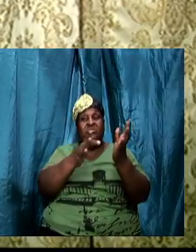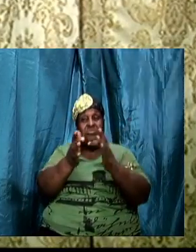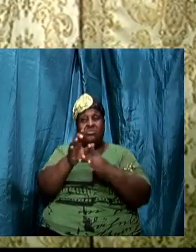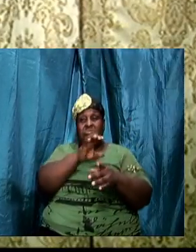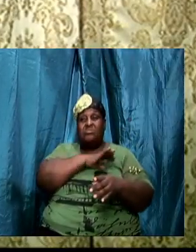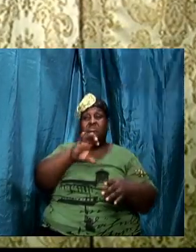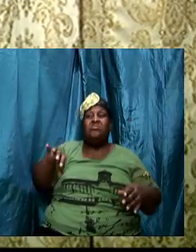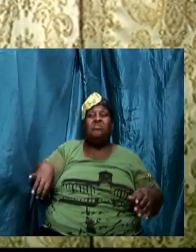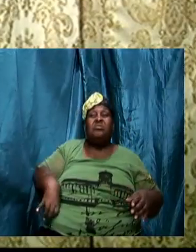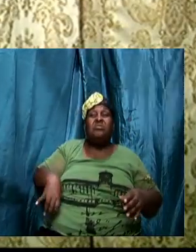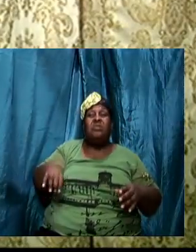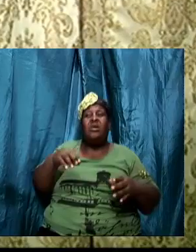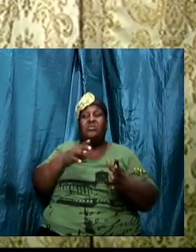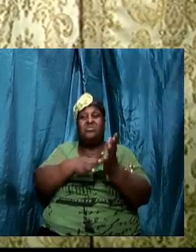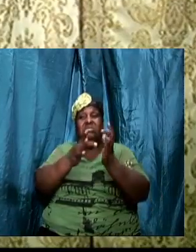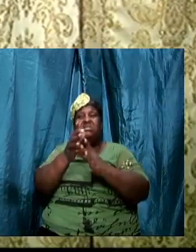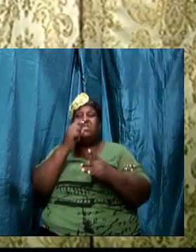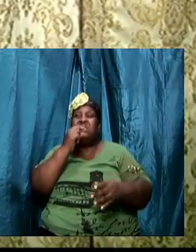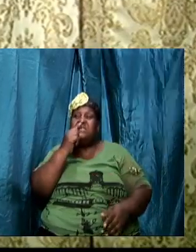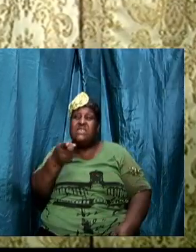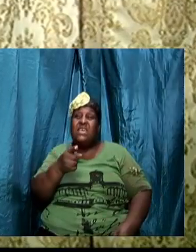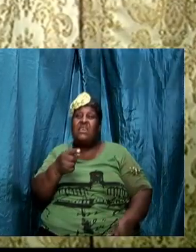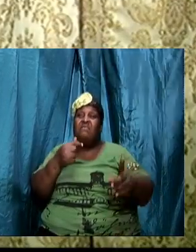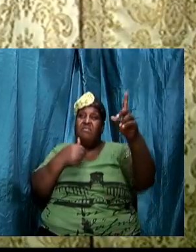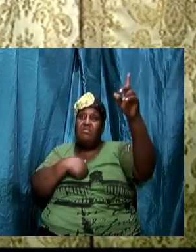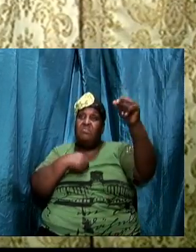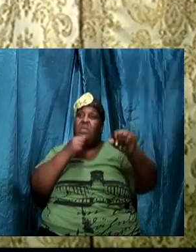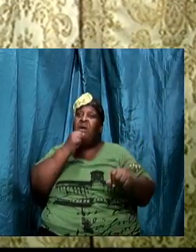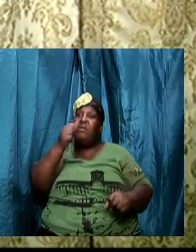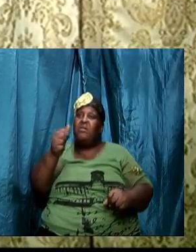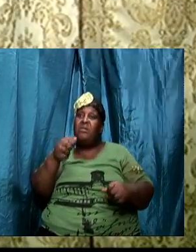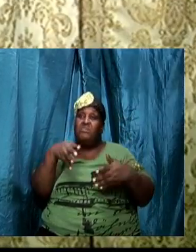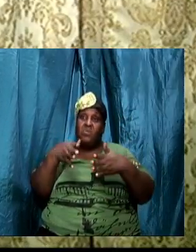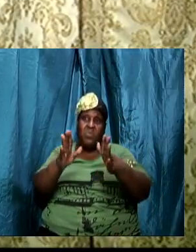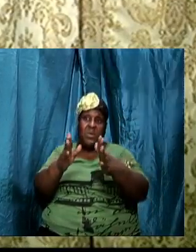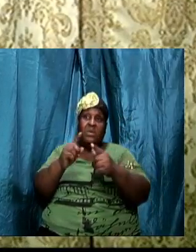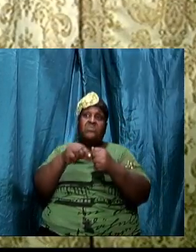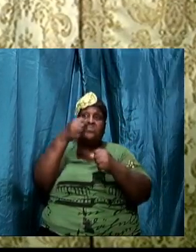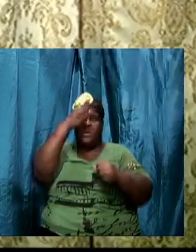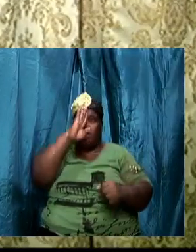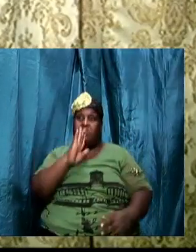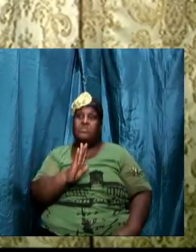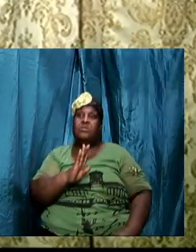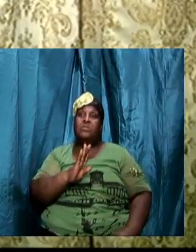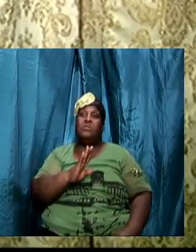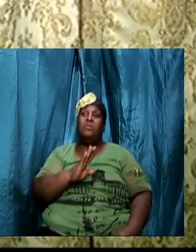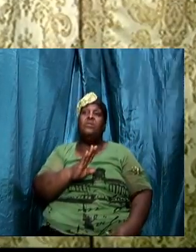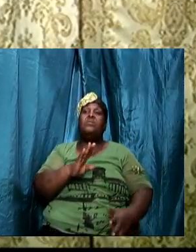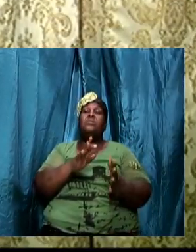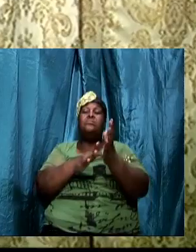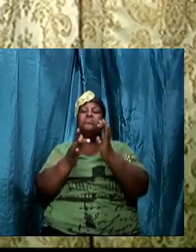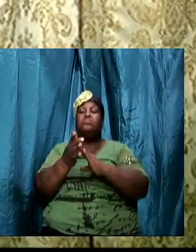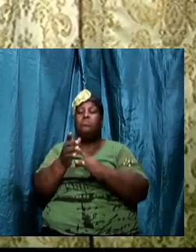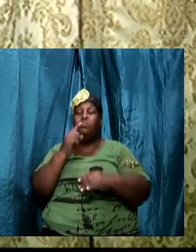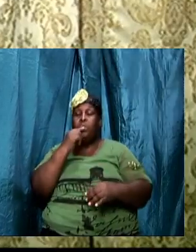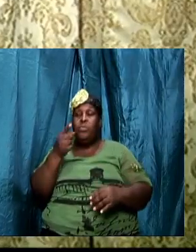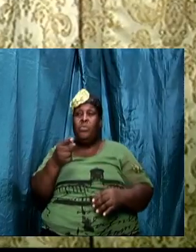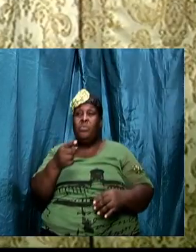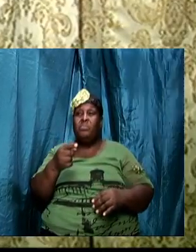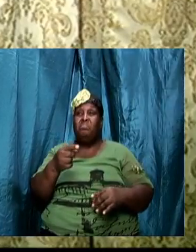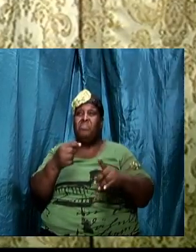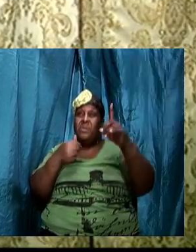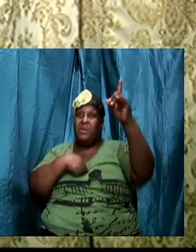Christ, and Jesus is saying, I am the way to God. Yes, Jesus is saying, I am the